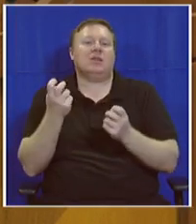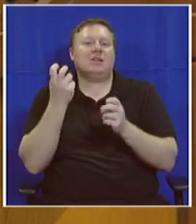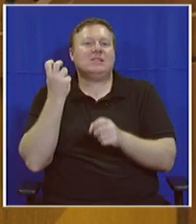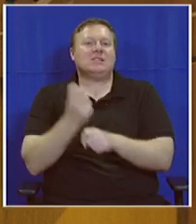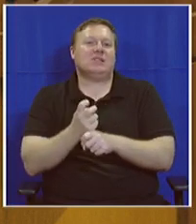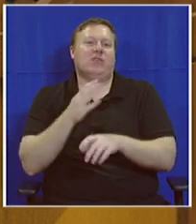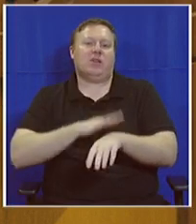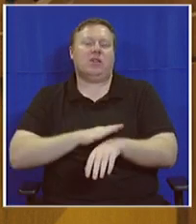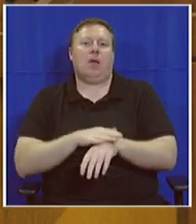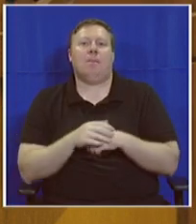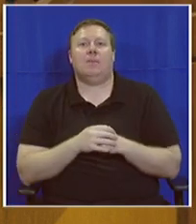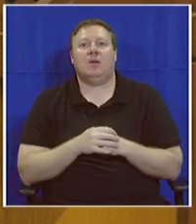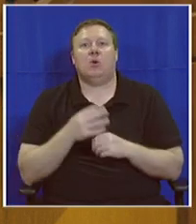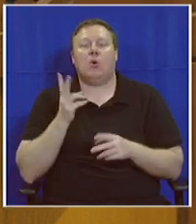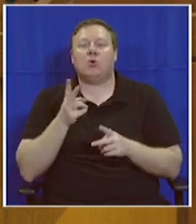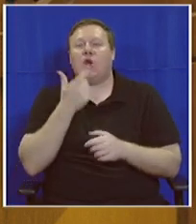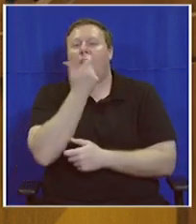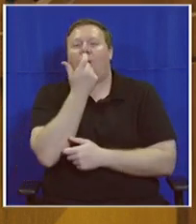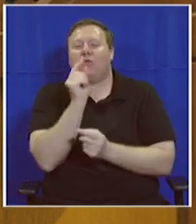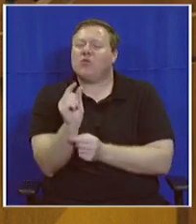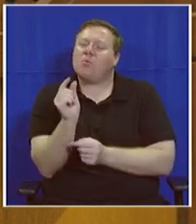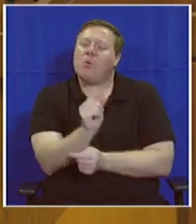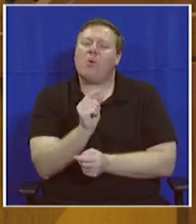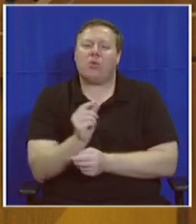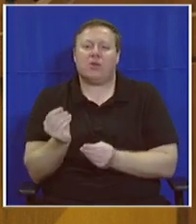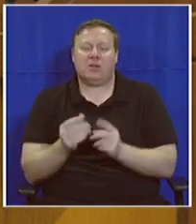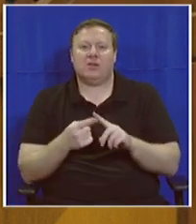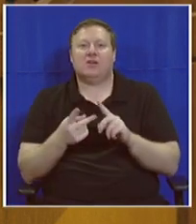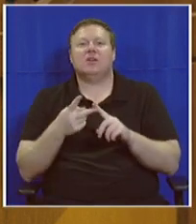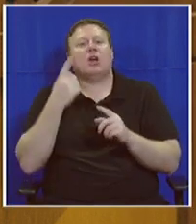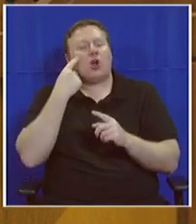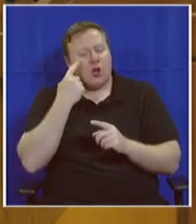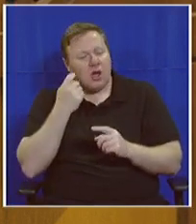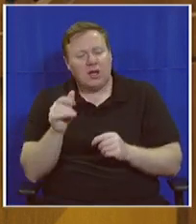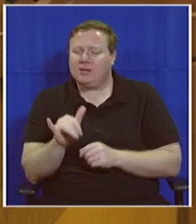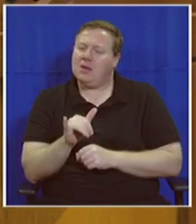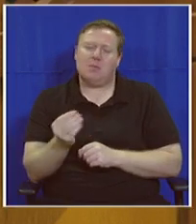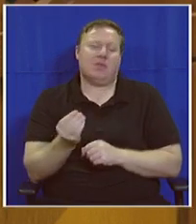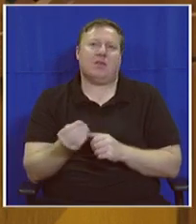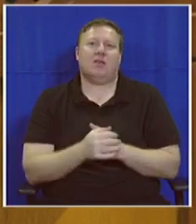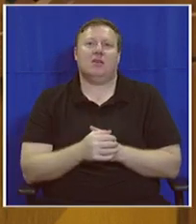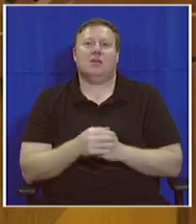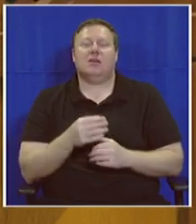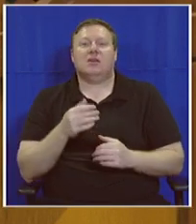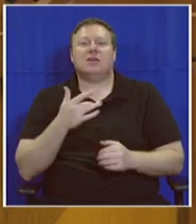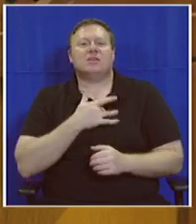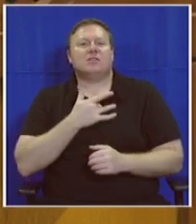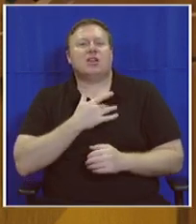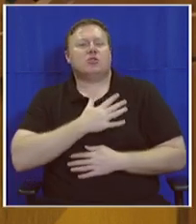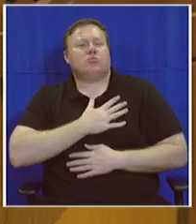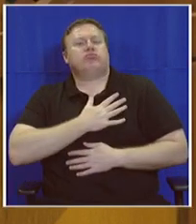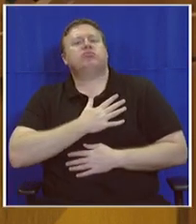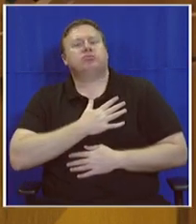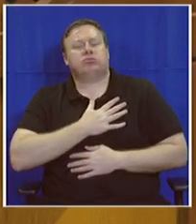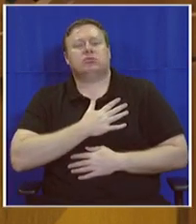to laugh about the smallest things, and we used to cry about the same things. Vivi touched my spirit, and she did with